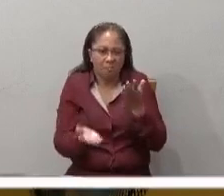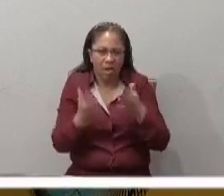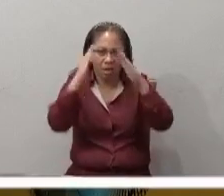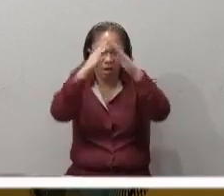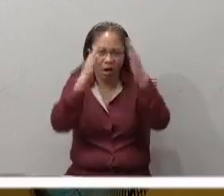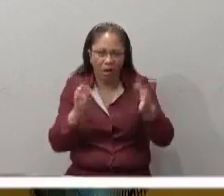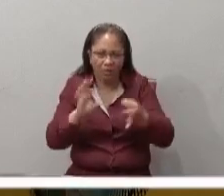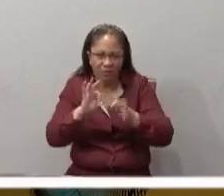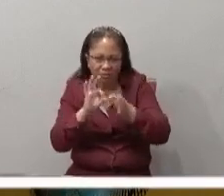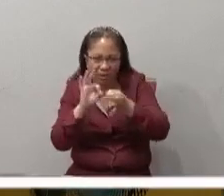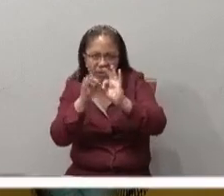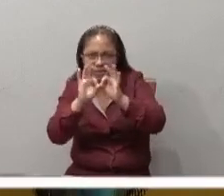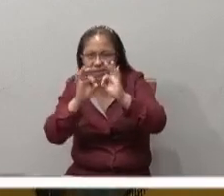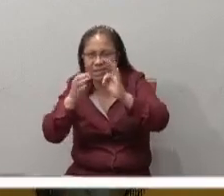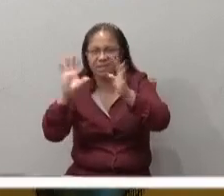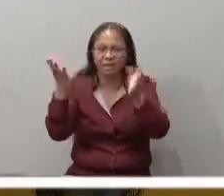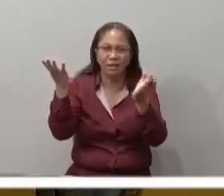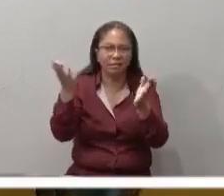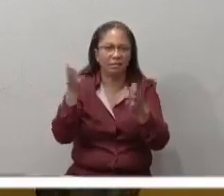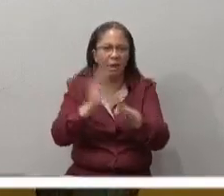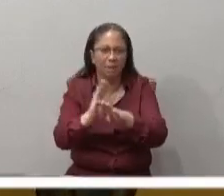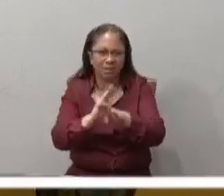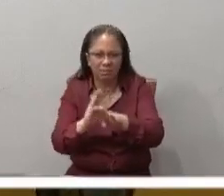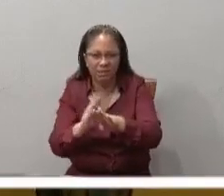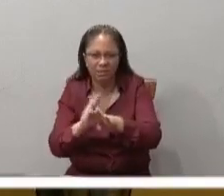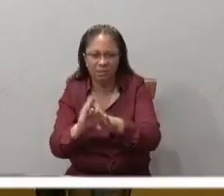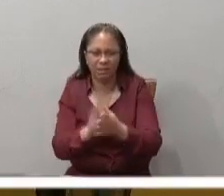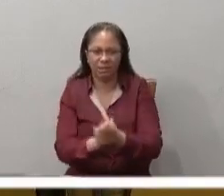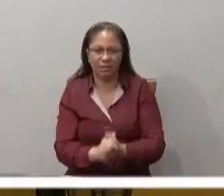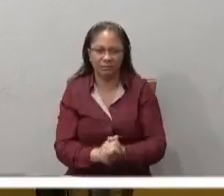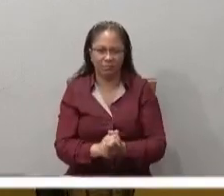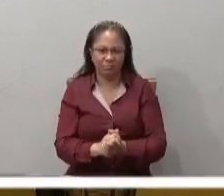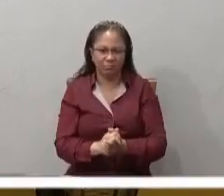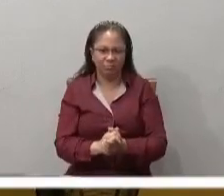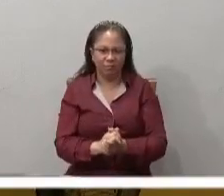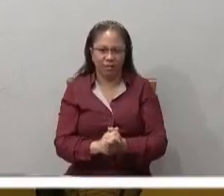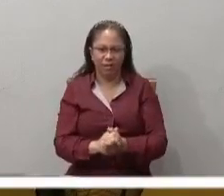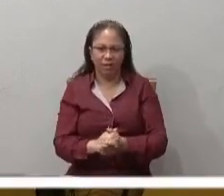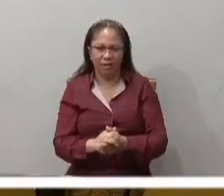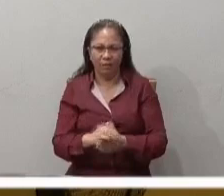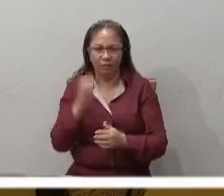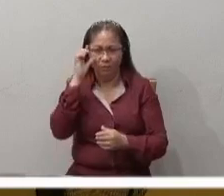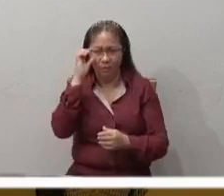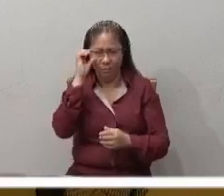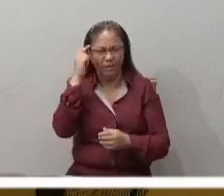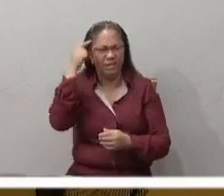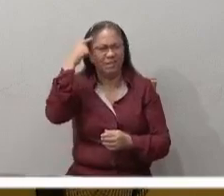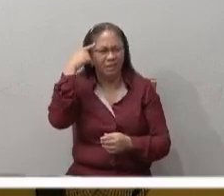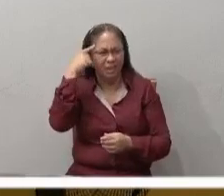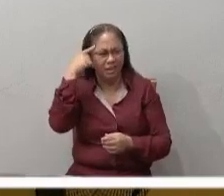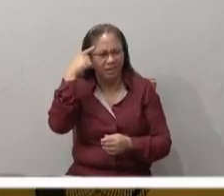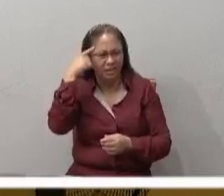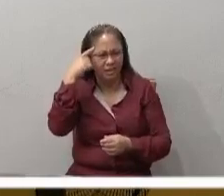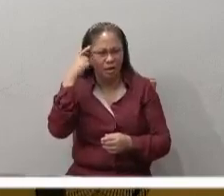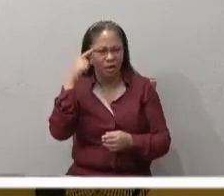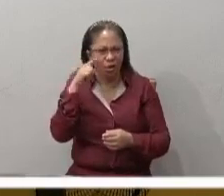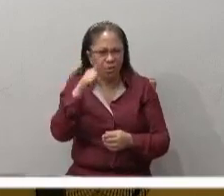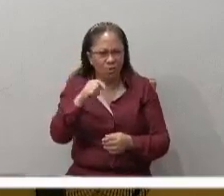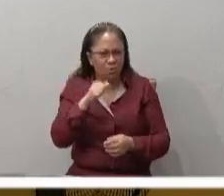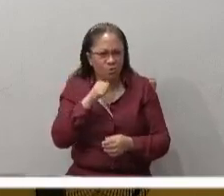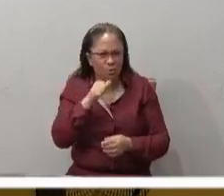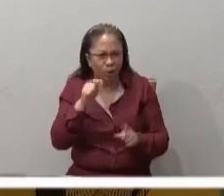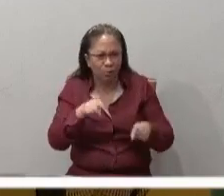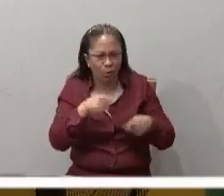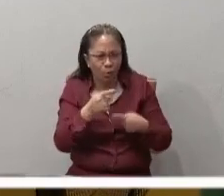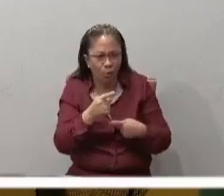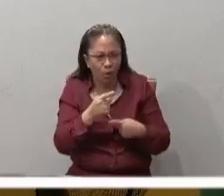the house. And you could imagine, for the mundane reasons that they gave here, that you would give up a wedding